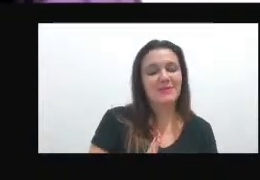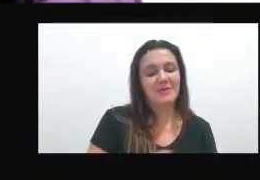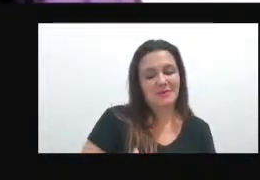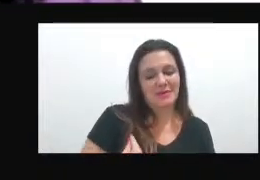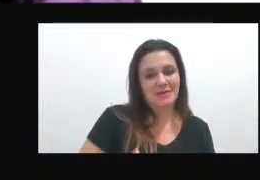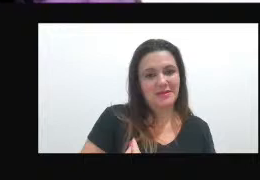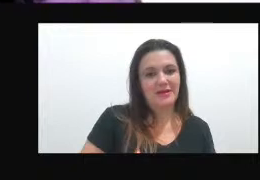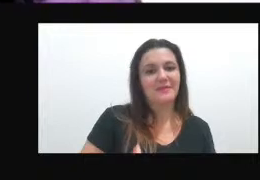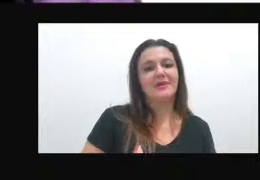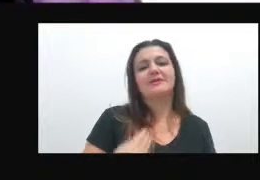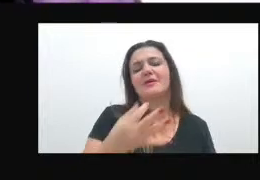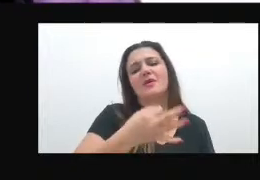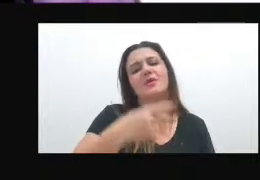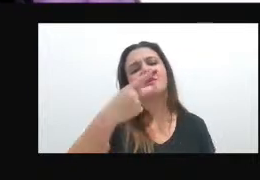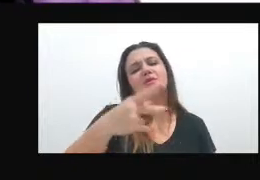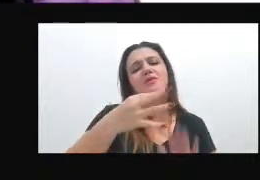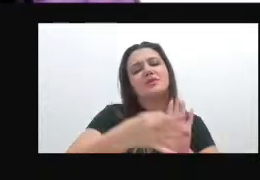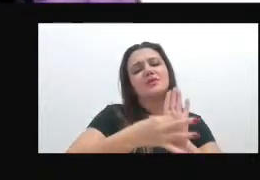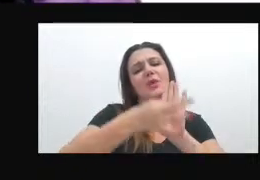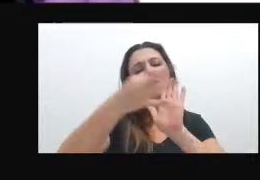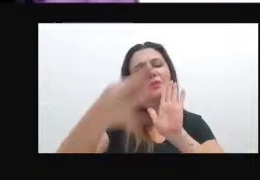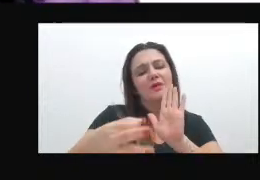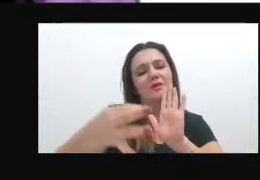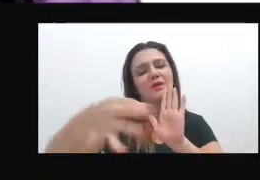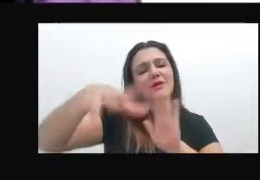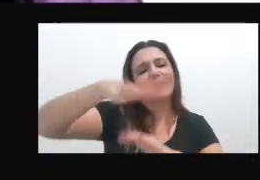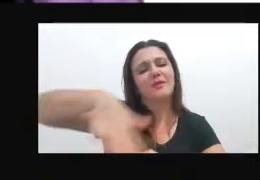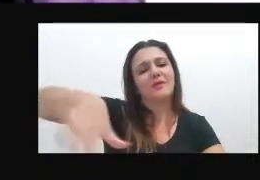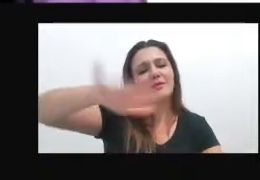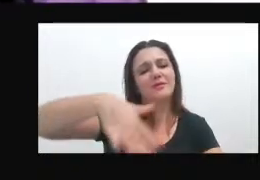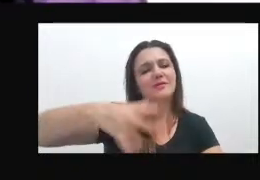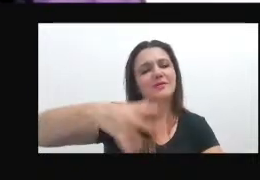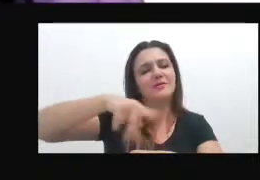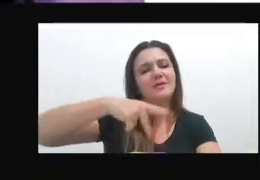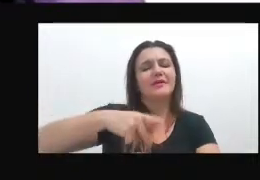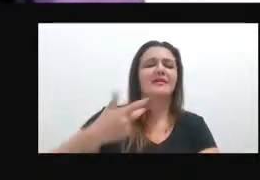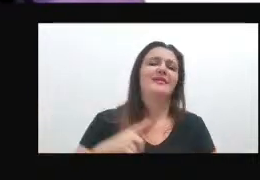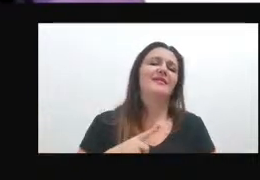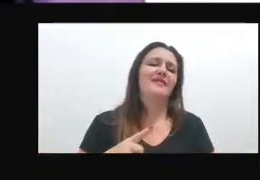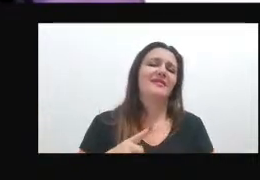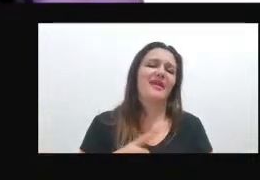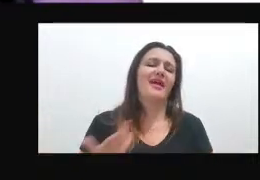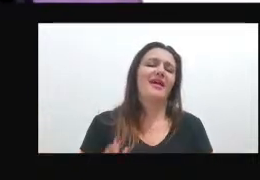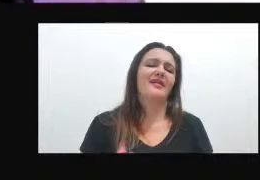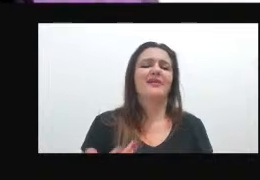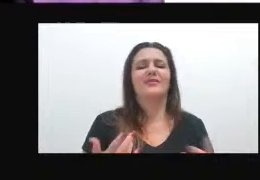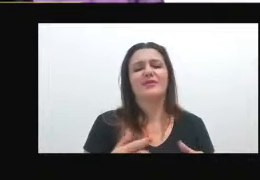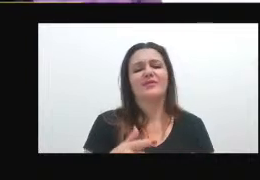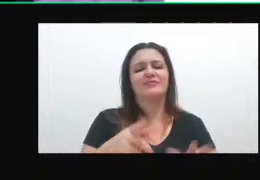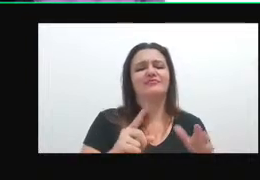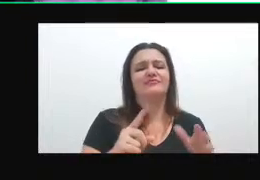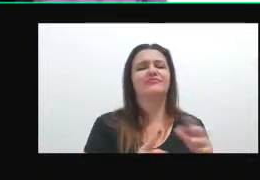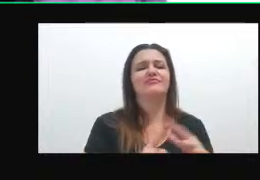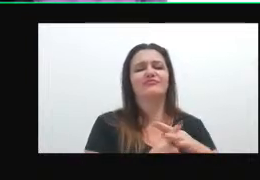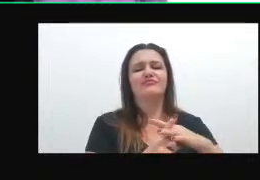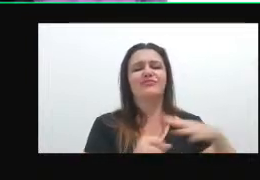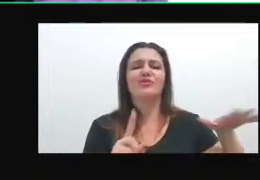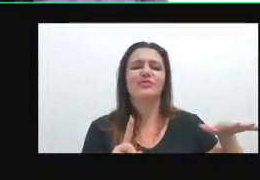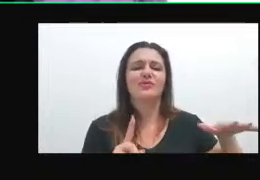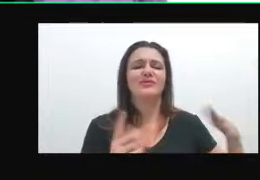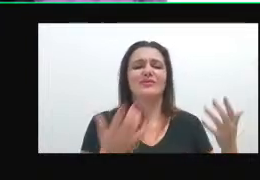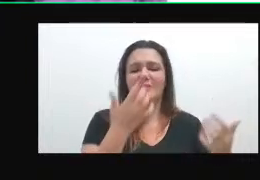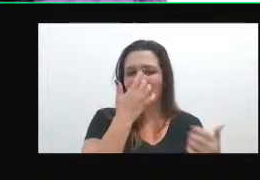have so much digital exclusion? How can we not lose the AI train? Yeah, well, I